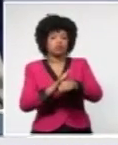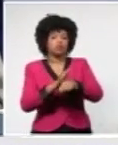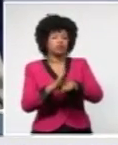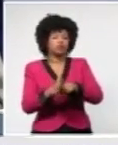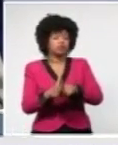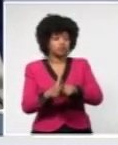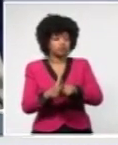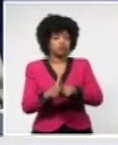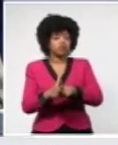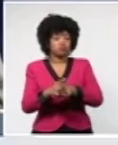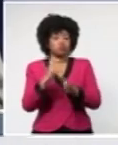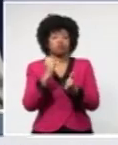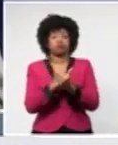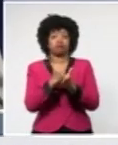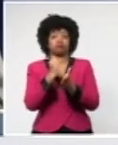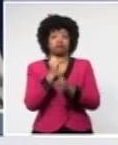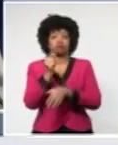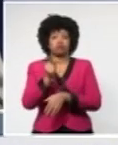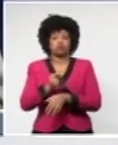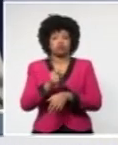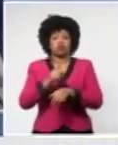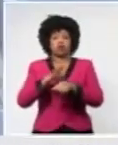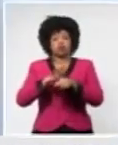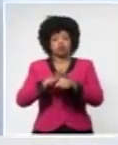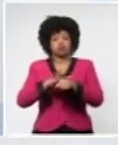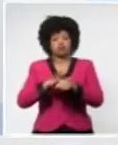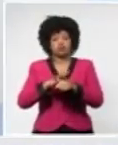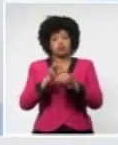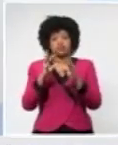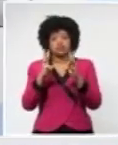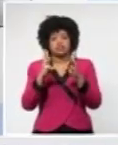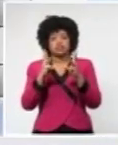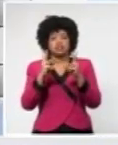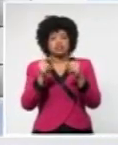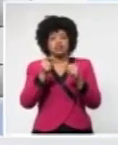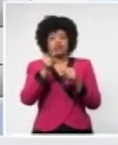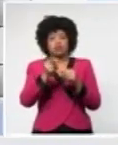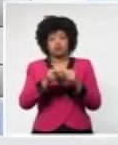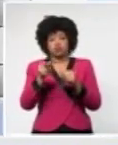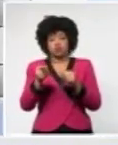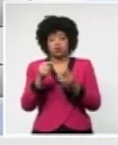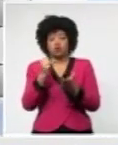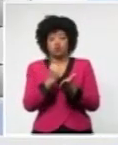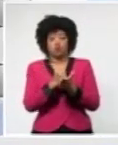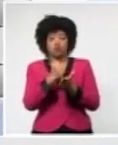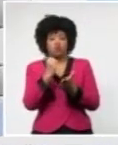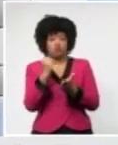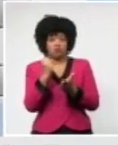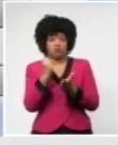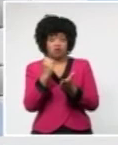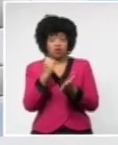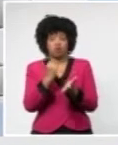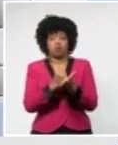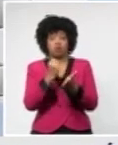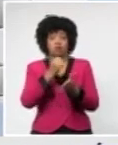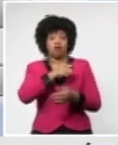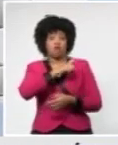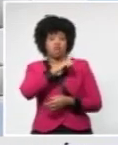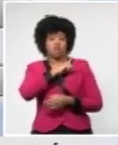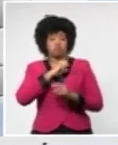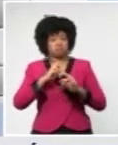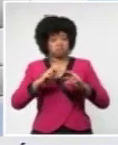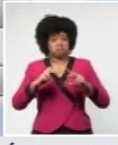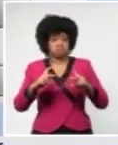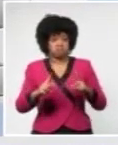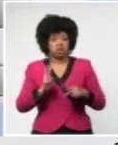219,405 new people were confirmed with COVID-19 yesterday. Please note the alarming